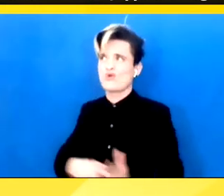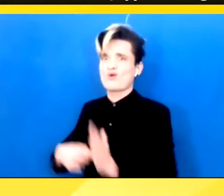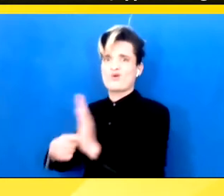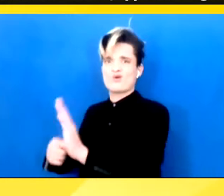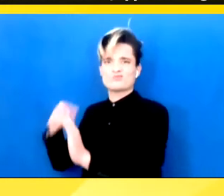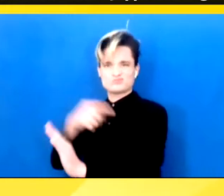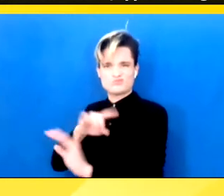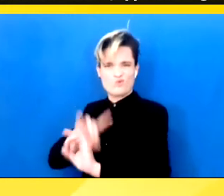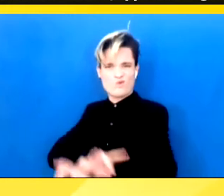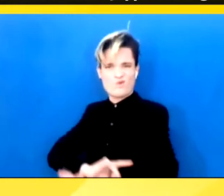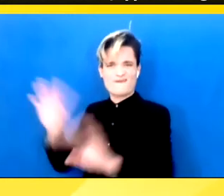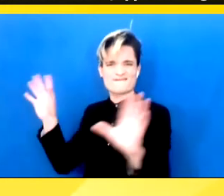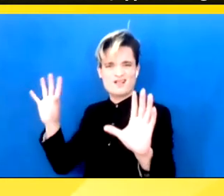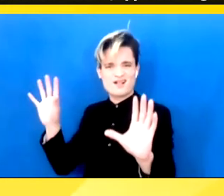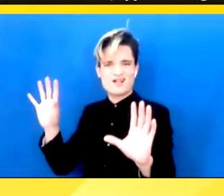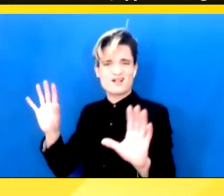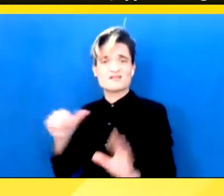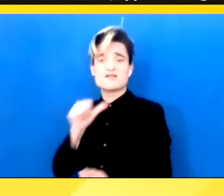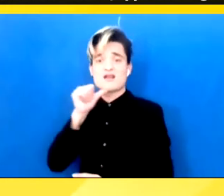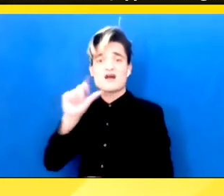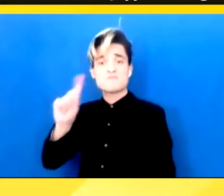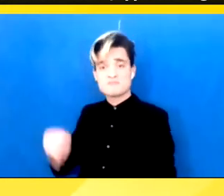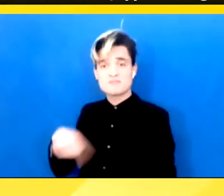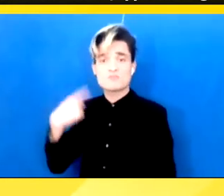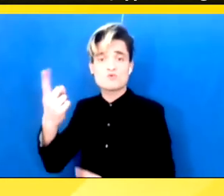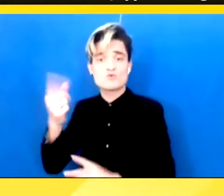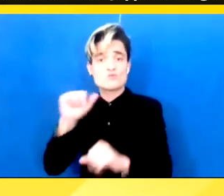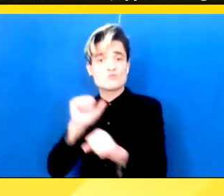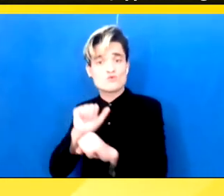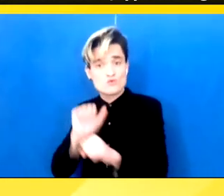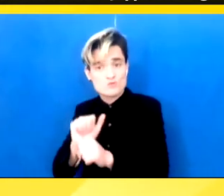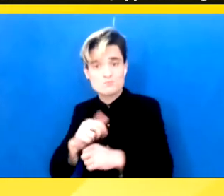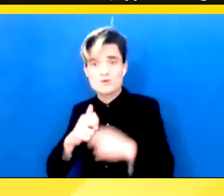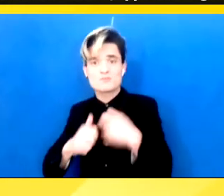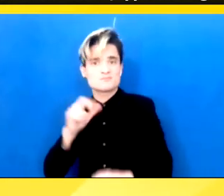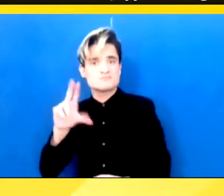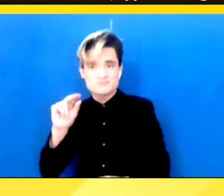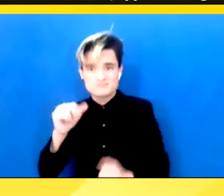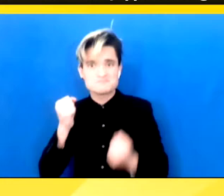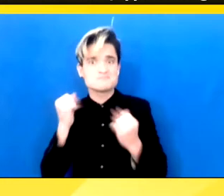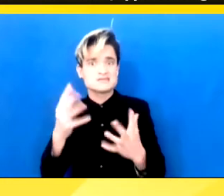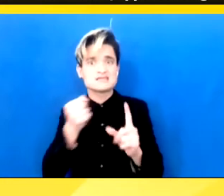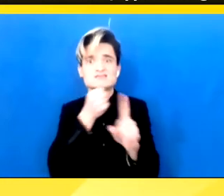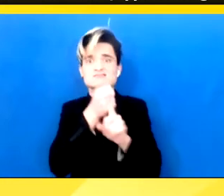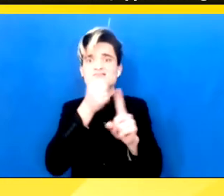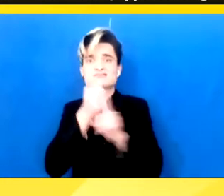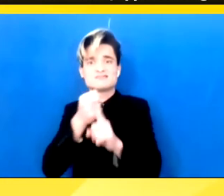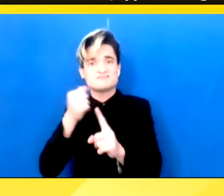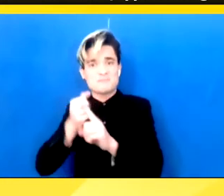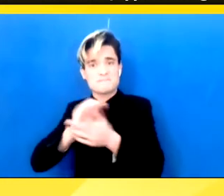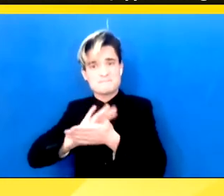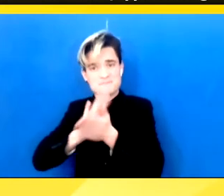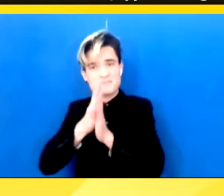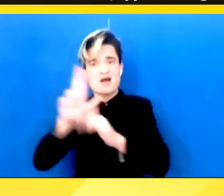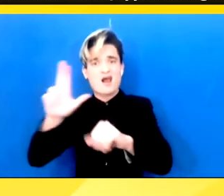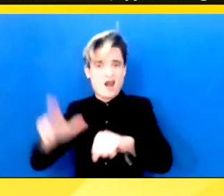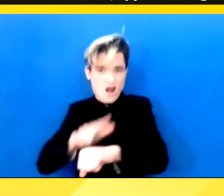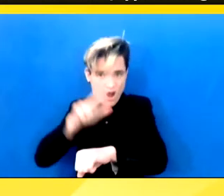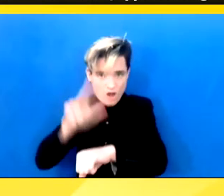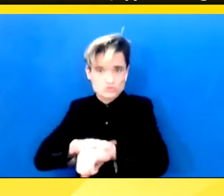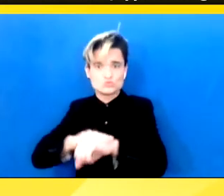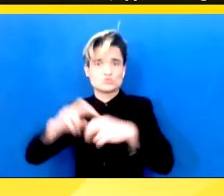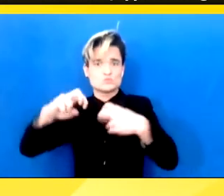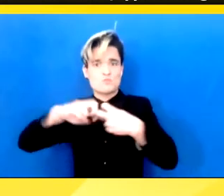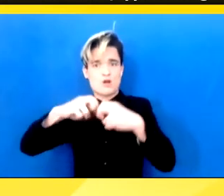Barber broke it down for us. This is a national fight. It's an international fight. And today, 40,000